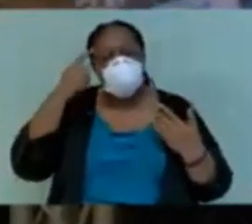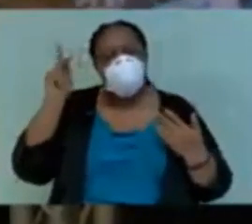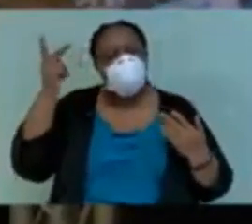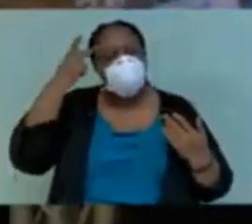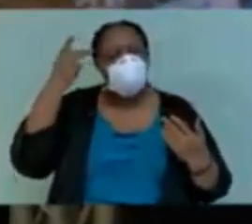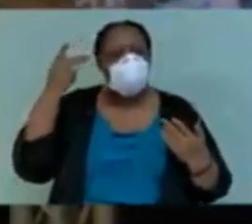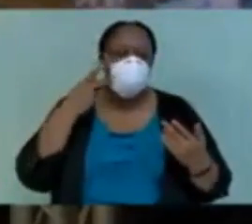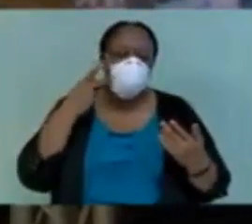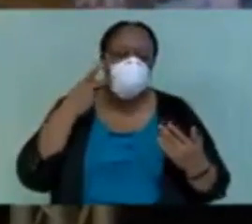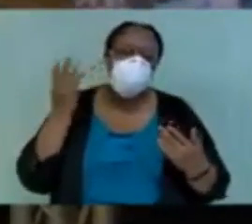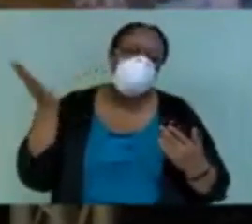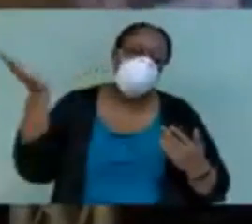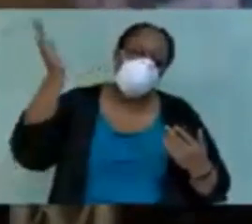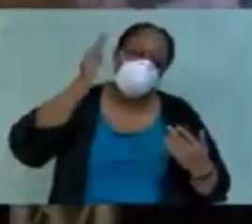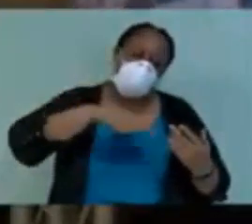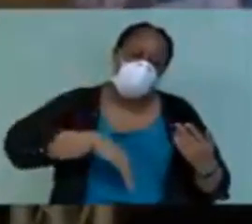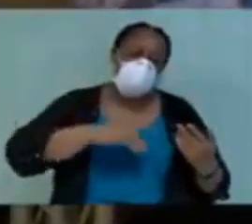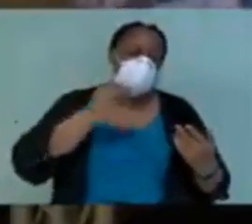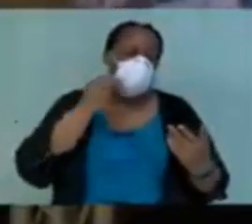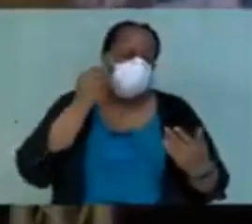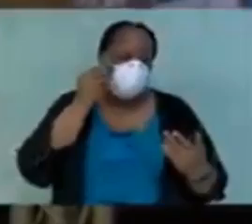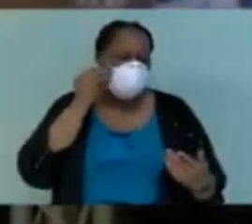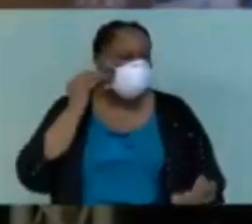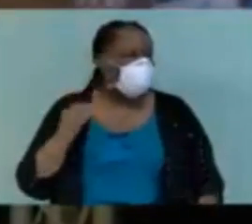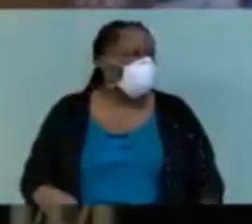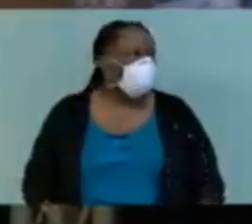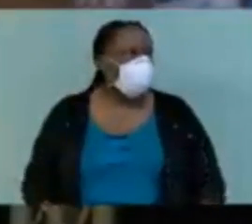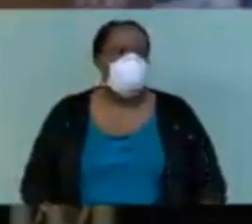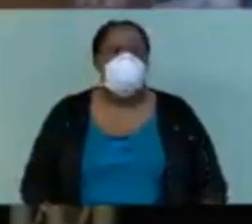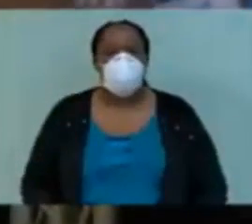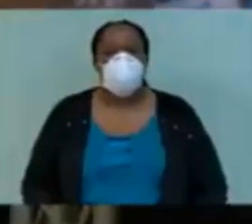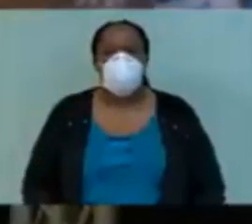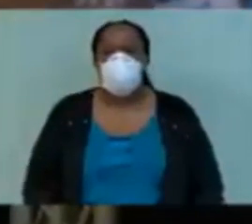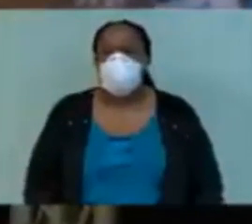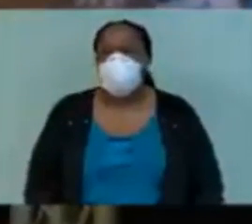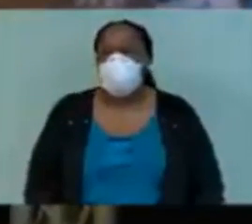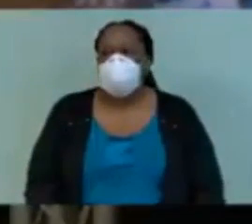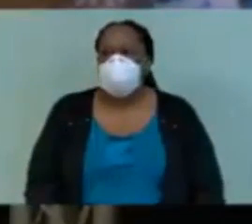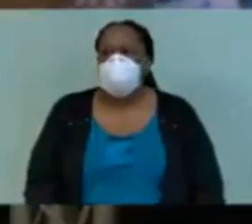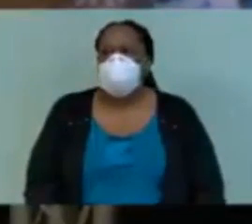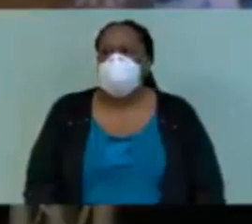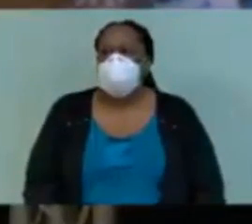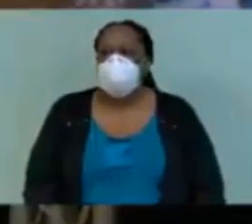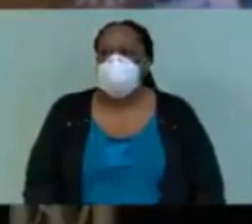the arrival of 51 students